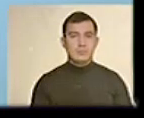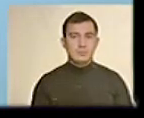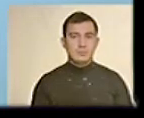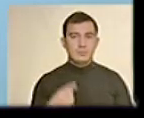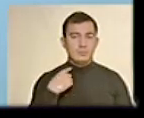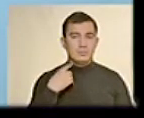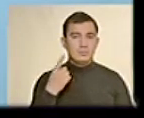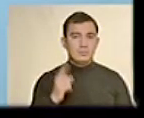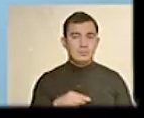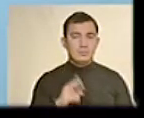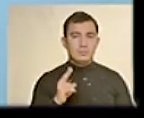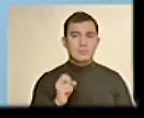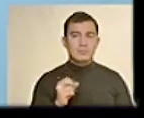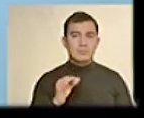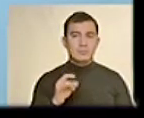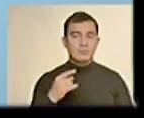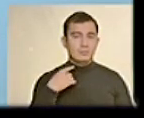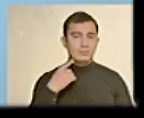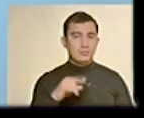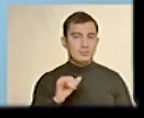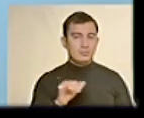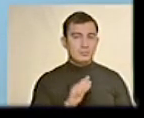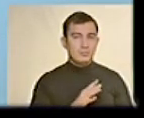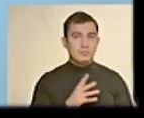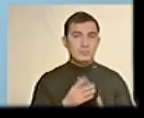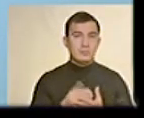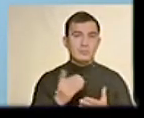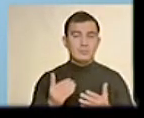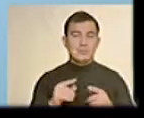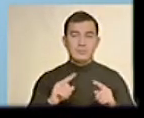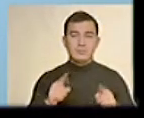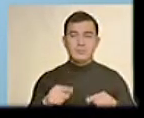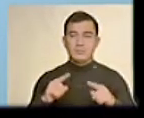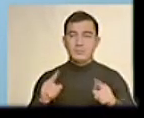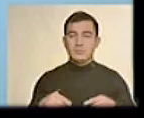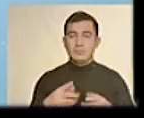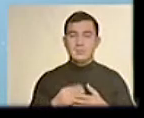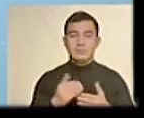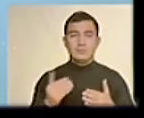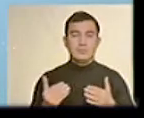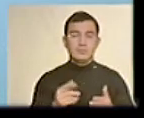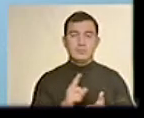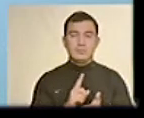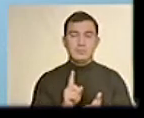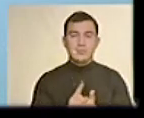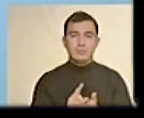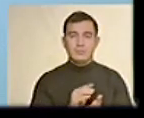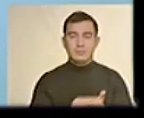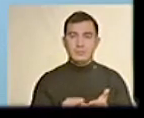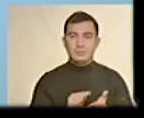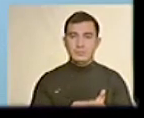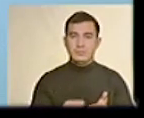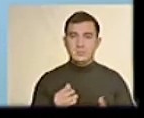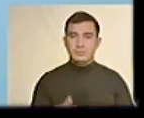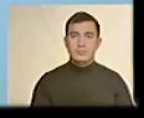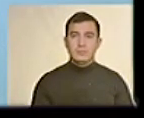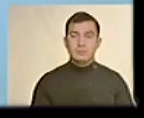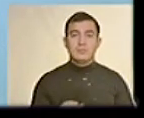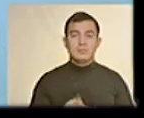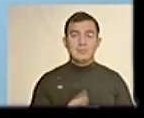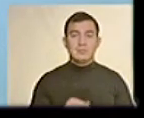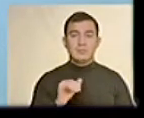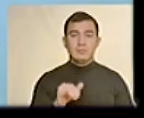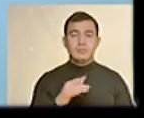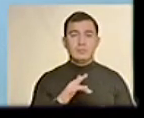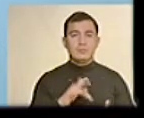Son kasr son bo'lganligi uchun albatta uni qavs ichiga yozishimiz shart. Endi mana bu yerda